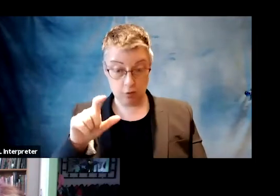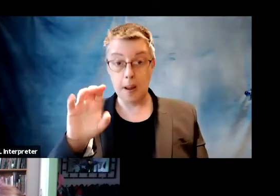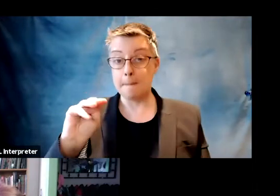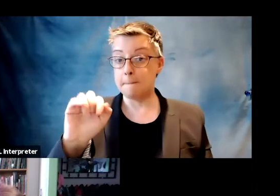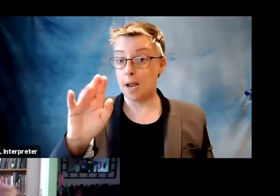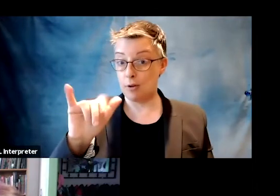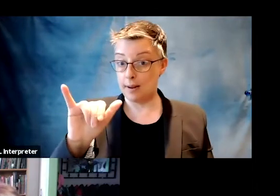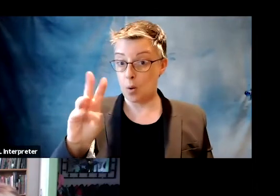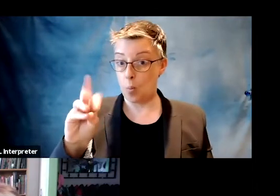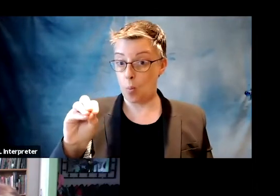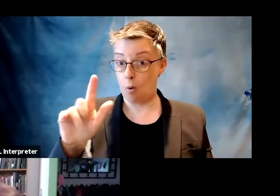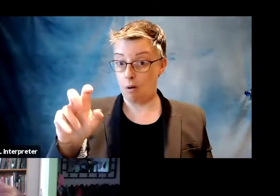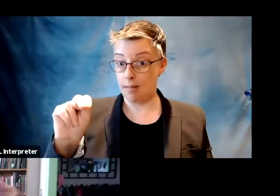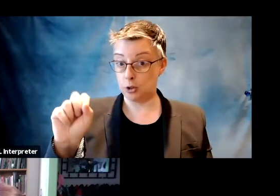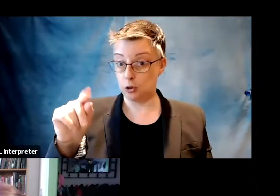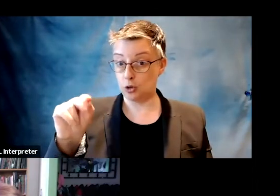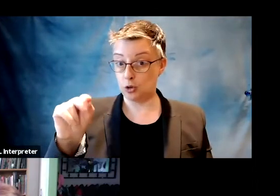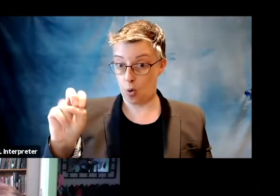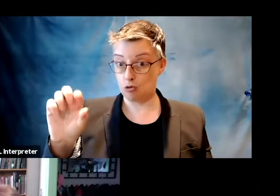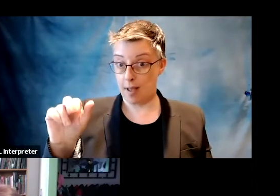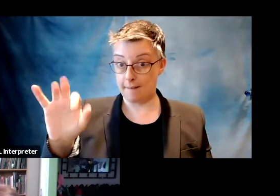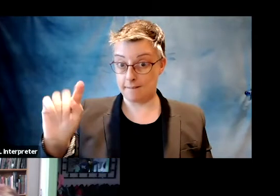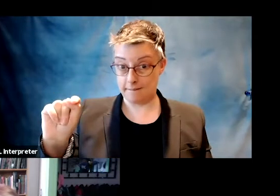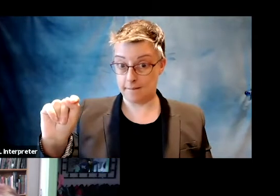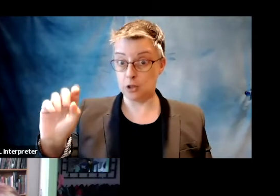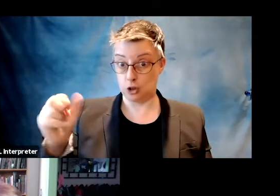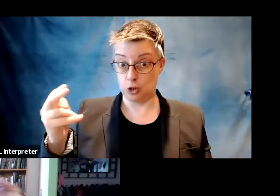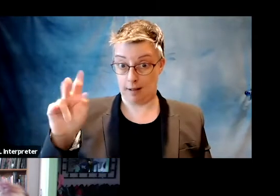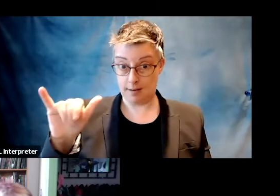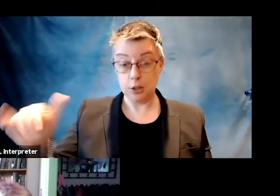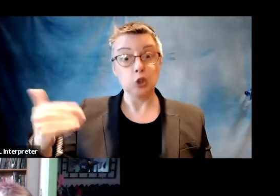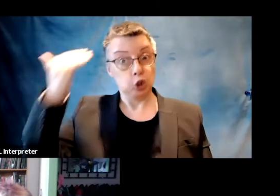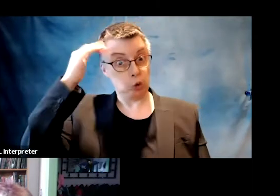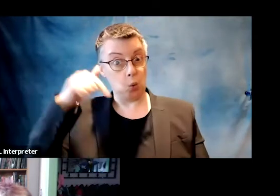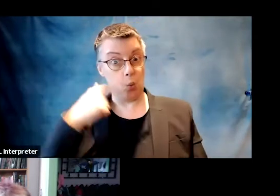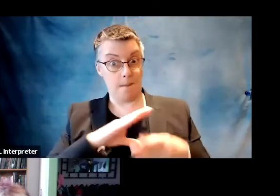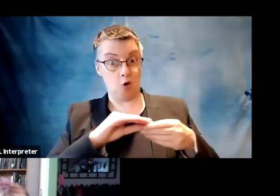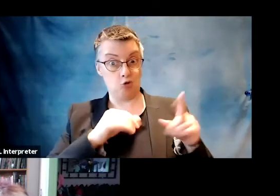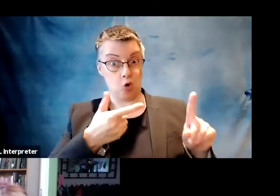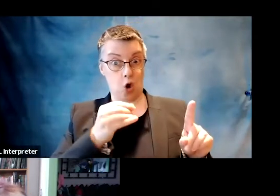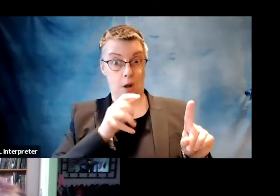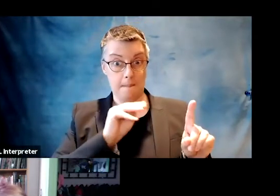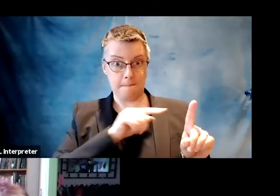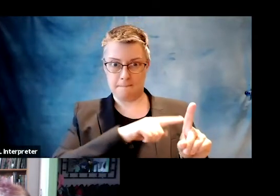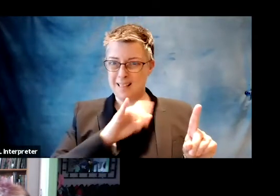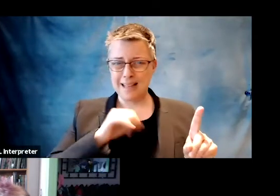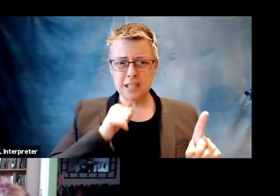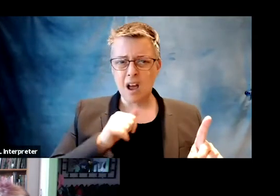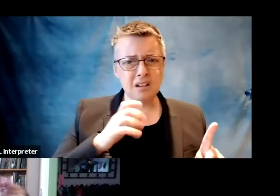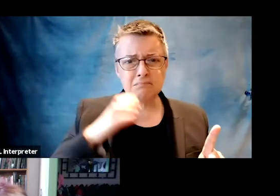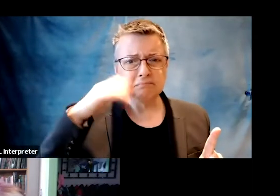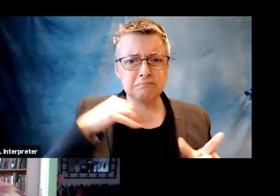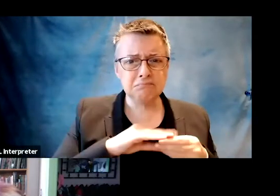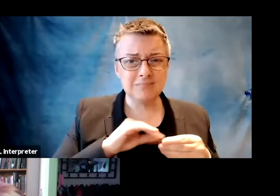of the story of the Golem when she was writing Frankenstein. It was not an obscure tale. It's been around since the